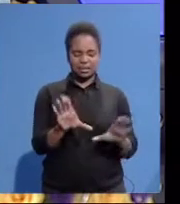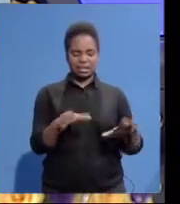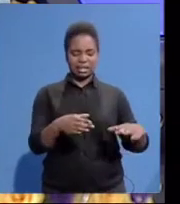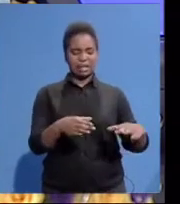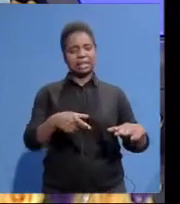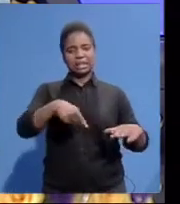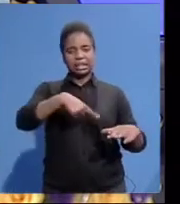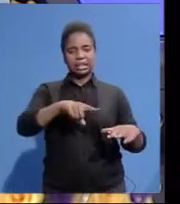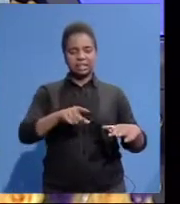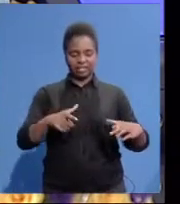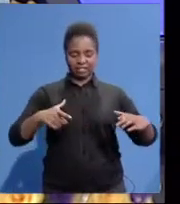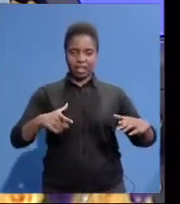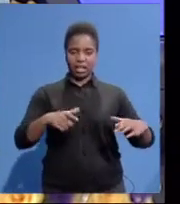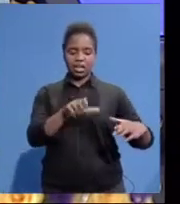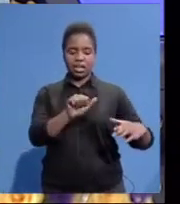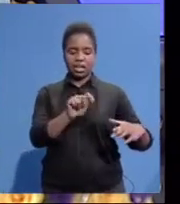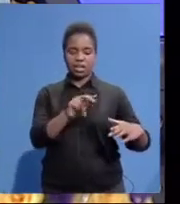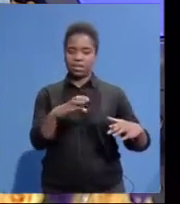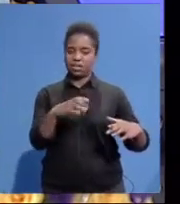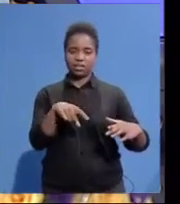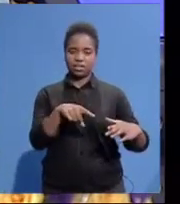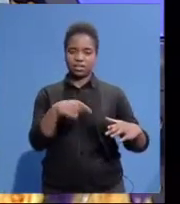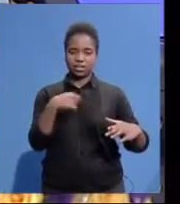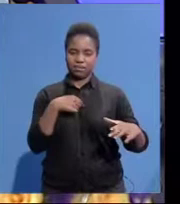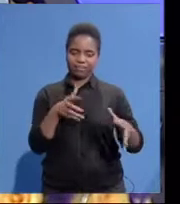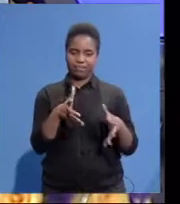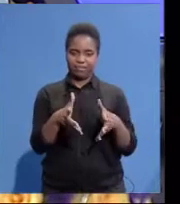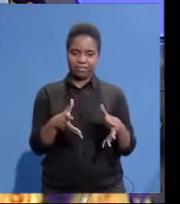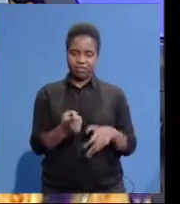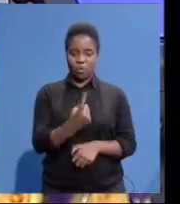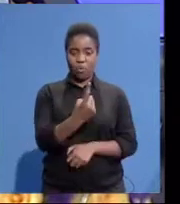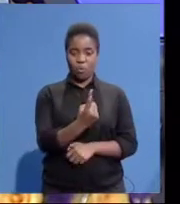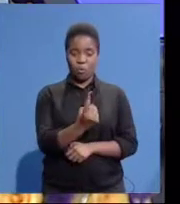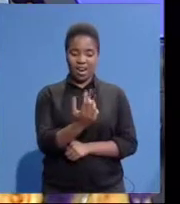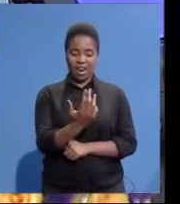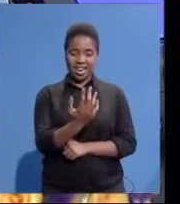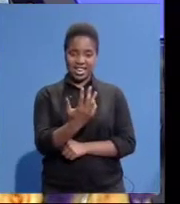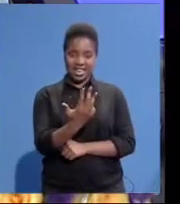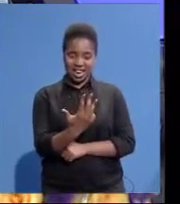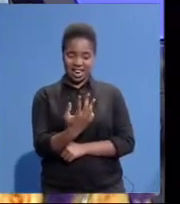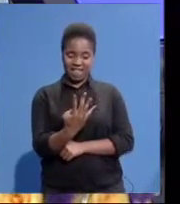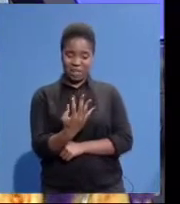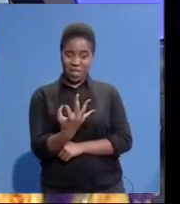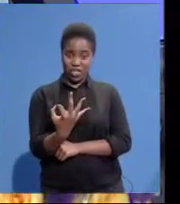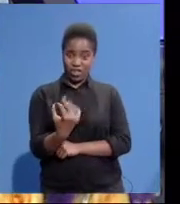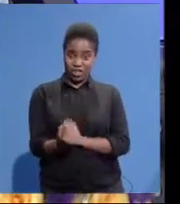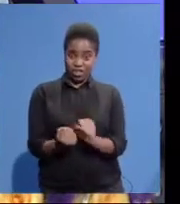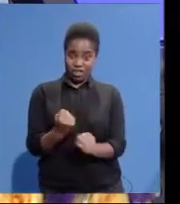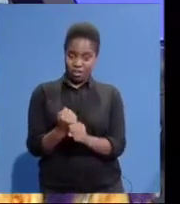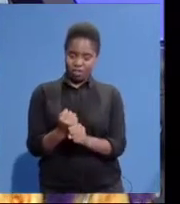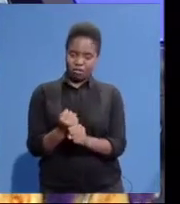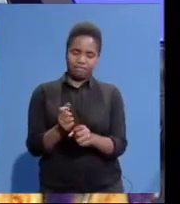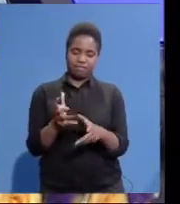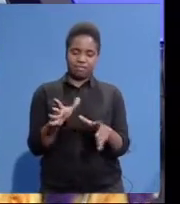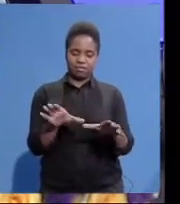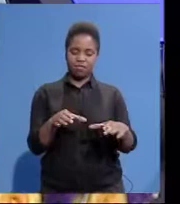struggle in the African National Congress. They went to the ANC conference in 1943, advocated for the establishment of the ANC Youth